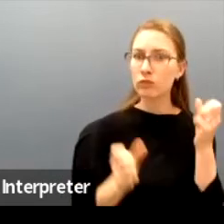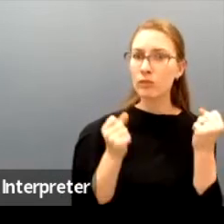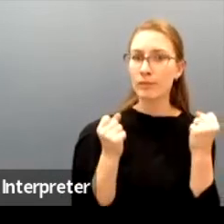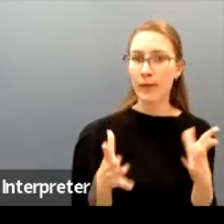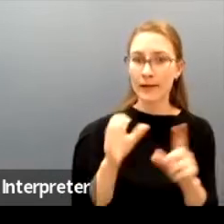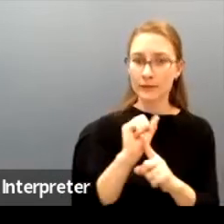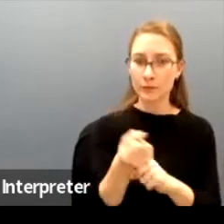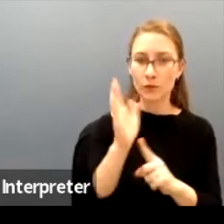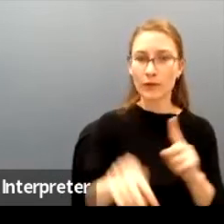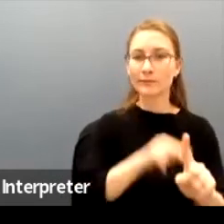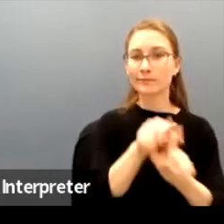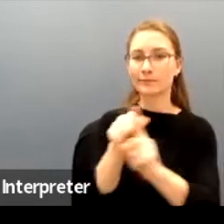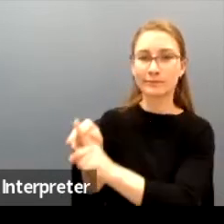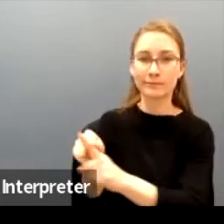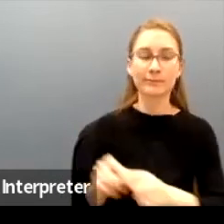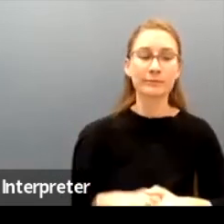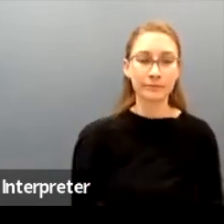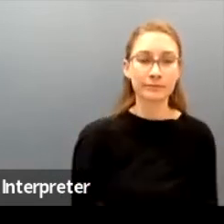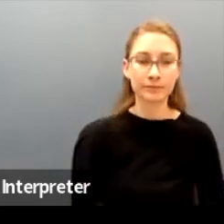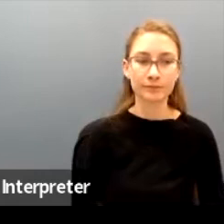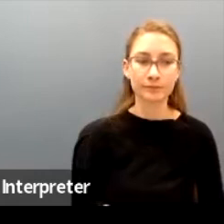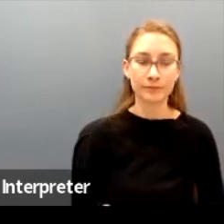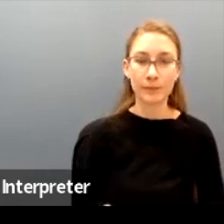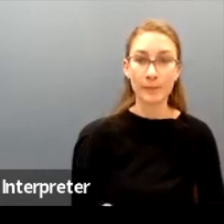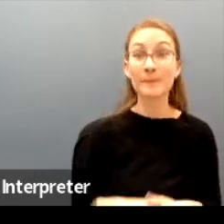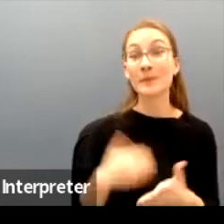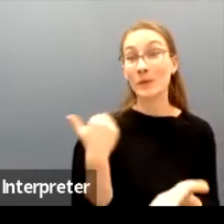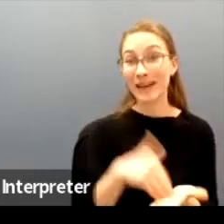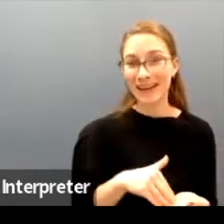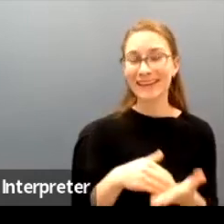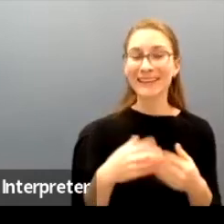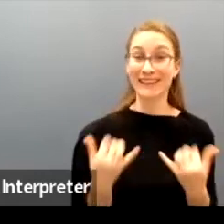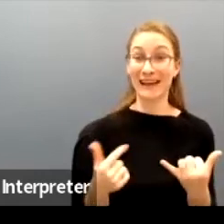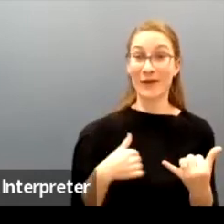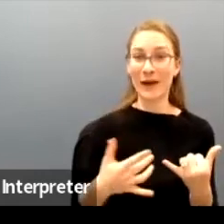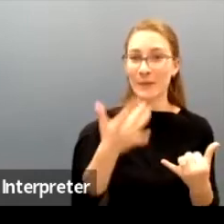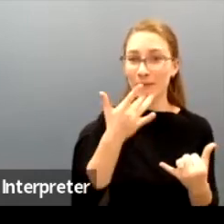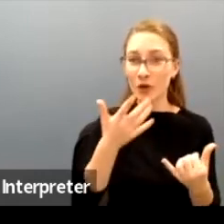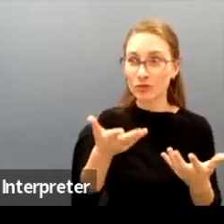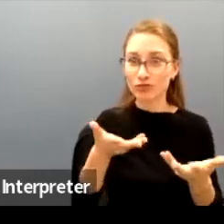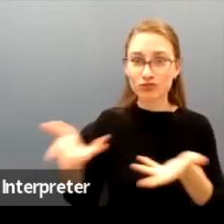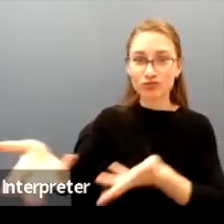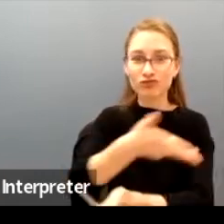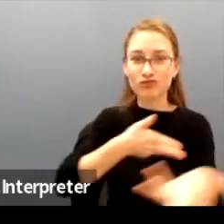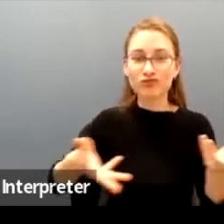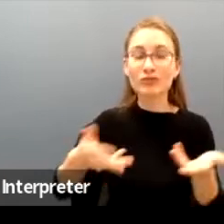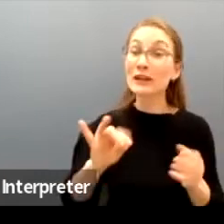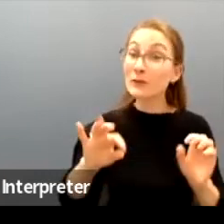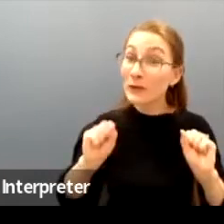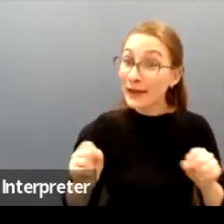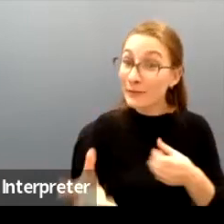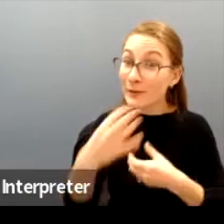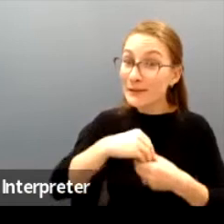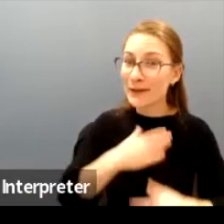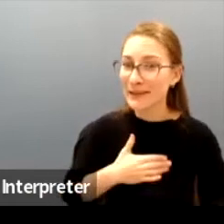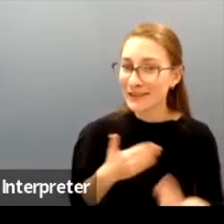item. Again, this is usually where I try to have that interactive component. So if you're able to participate, go ahead. But I always like